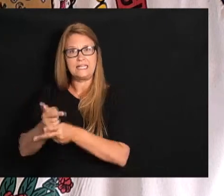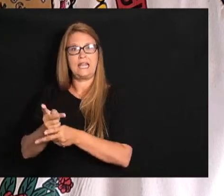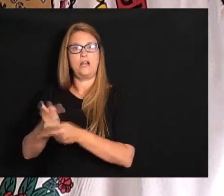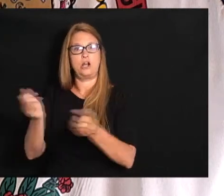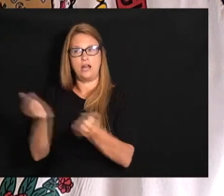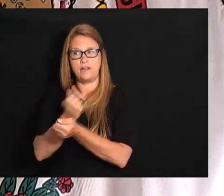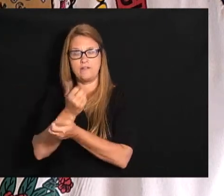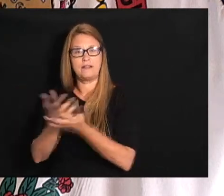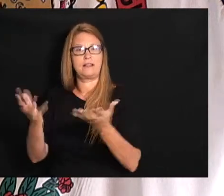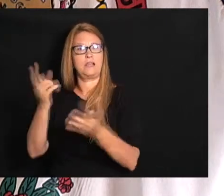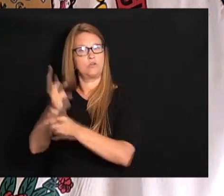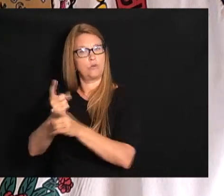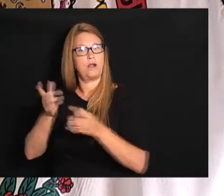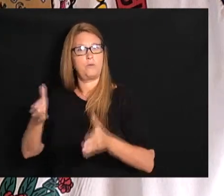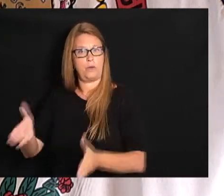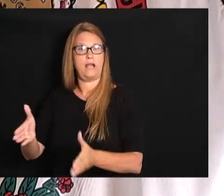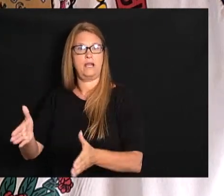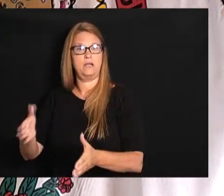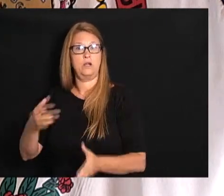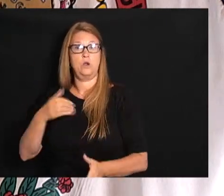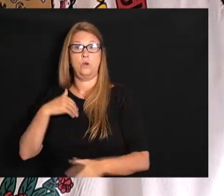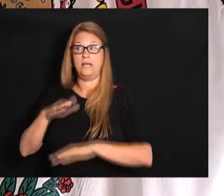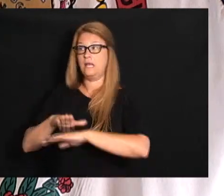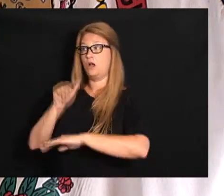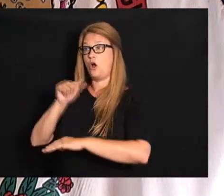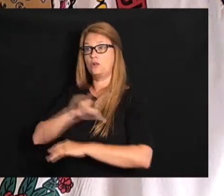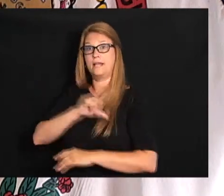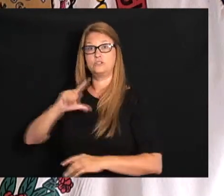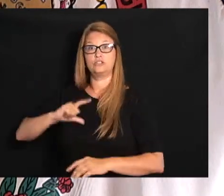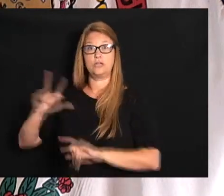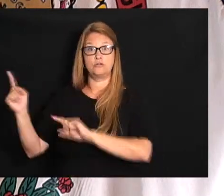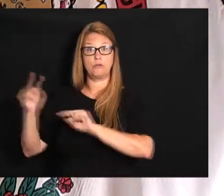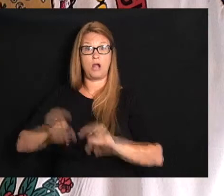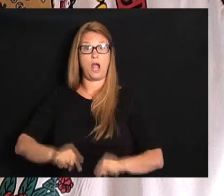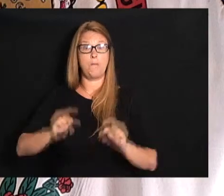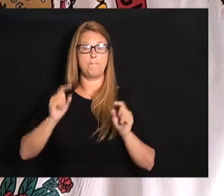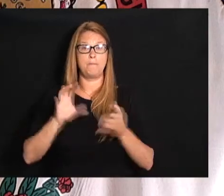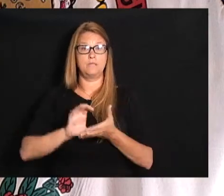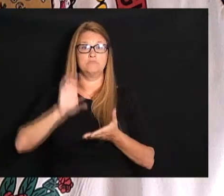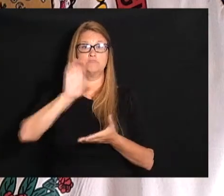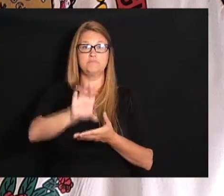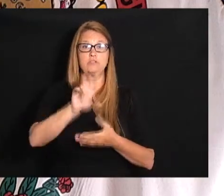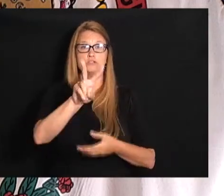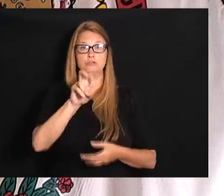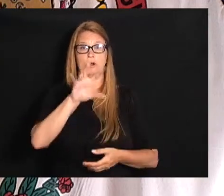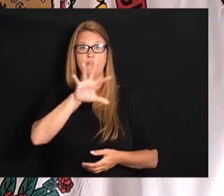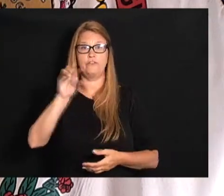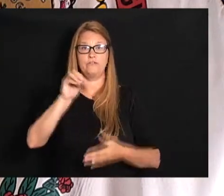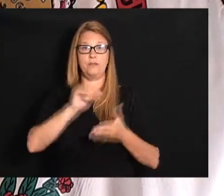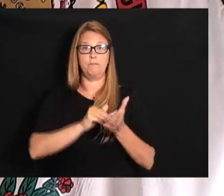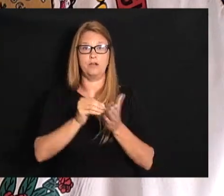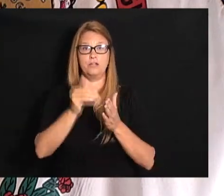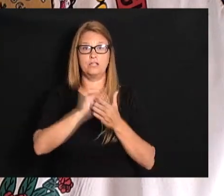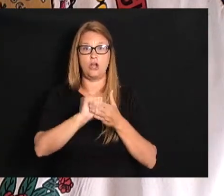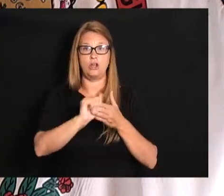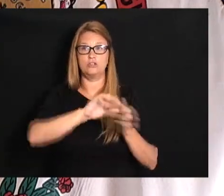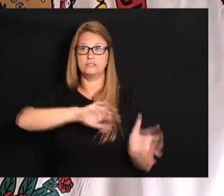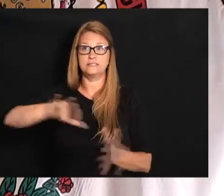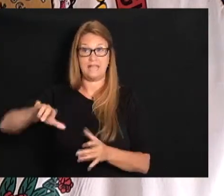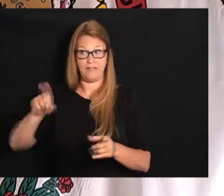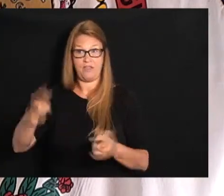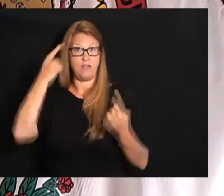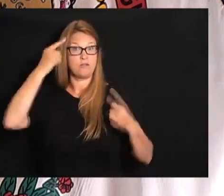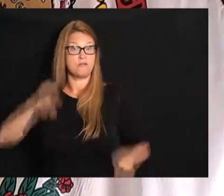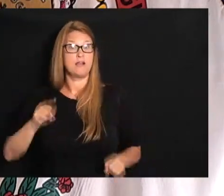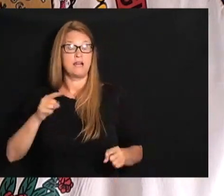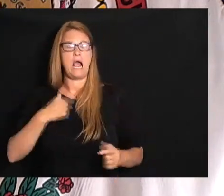way. We called a special session of the legislature to come back and put $250 million aside. They did so.